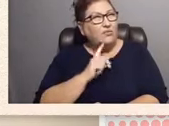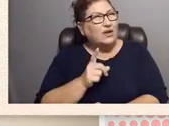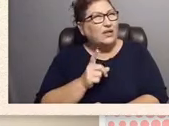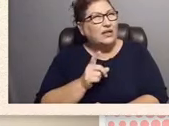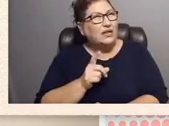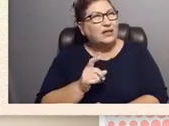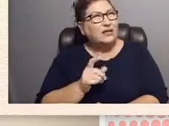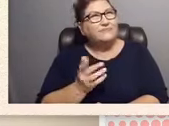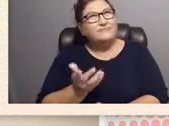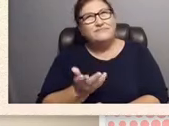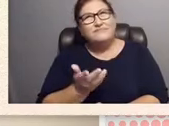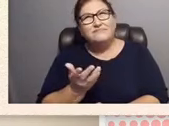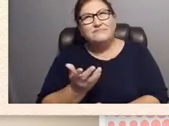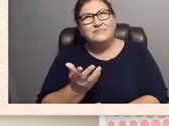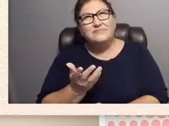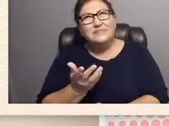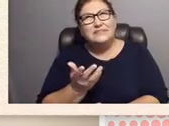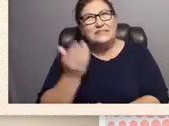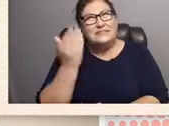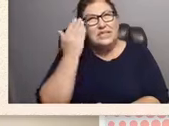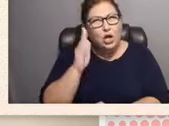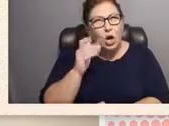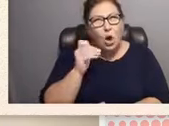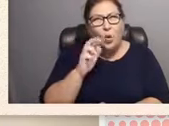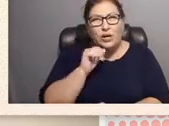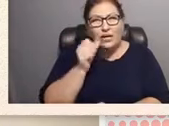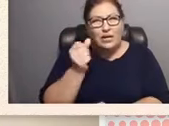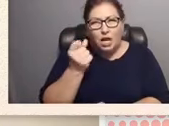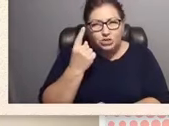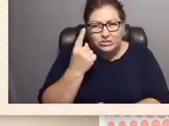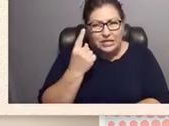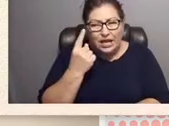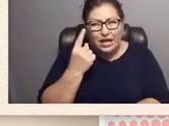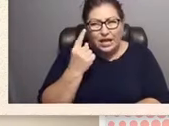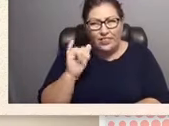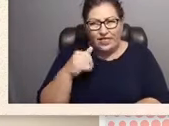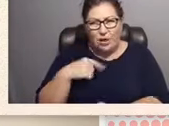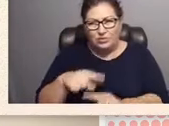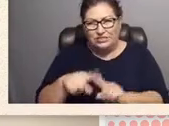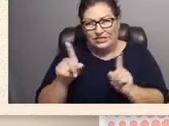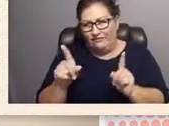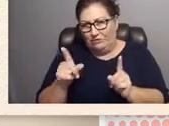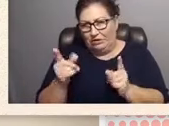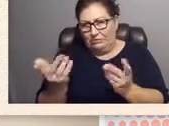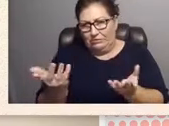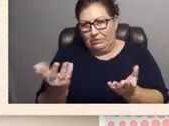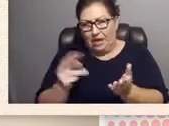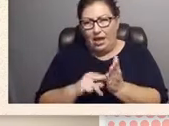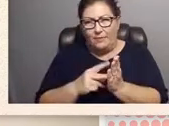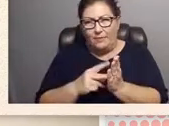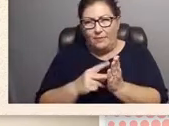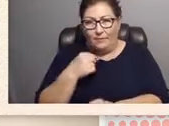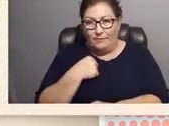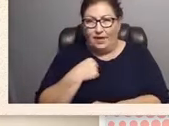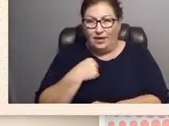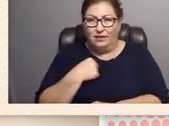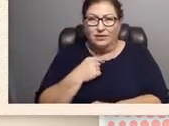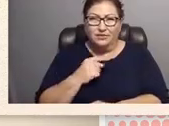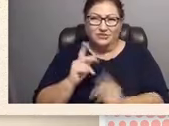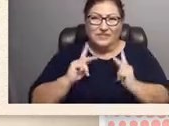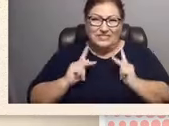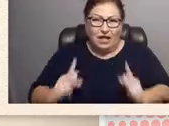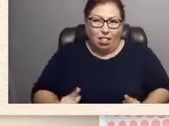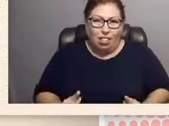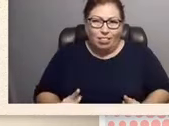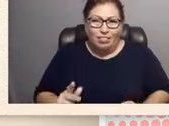did not know or understand that I was different. I mean, for me, it's very physical. So if